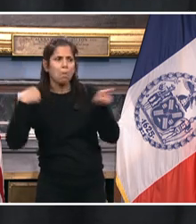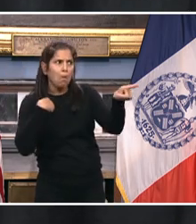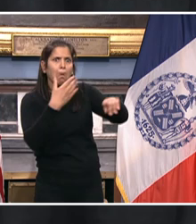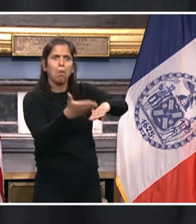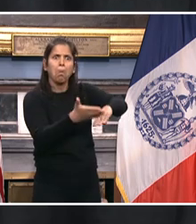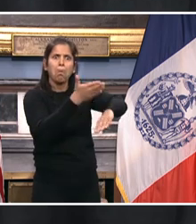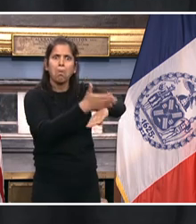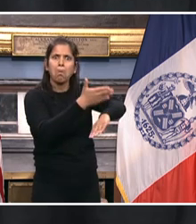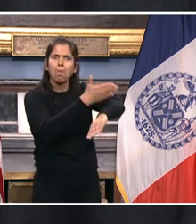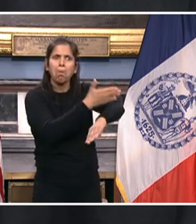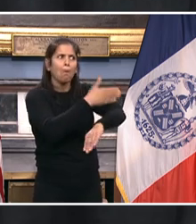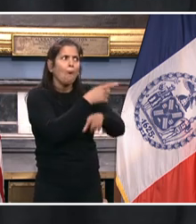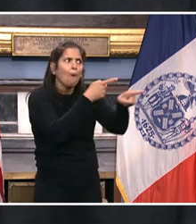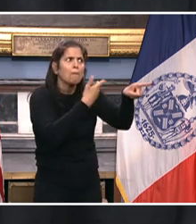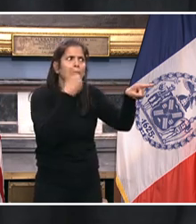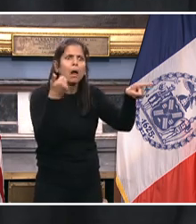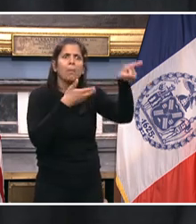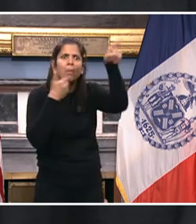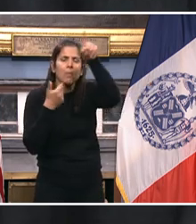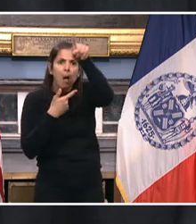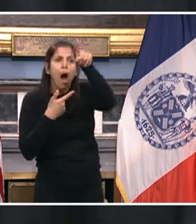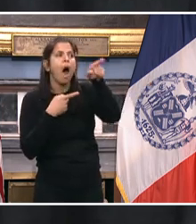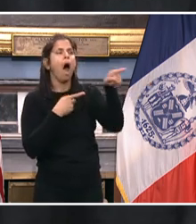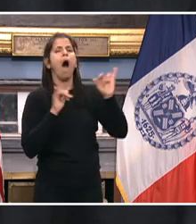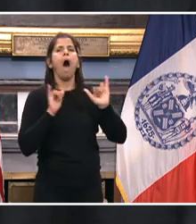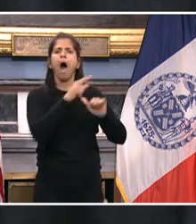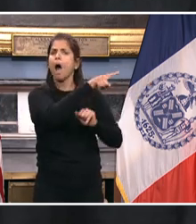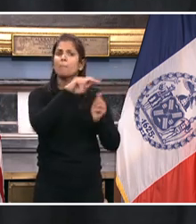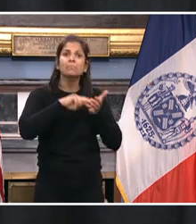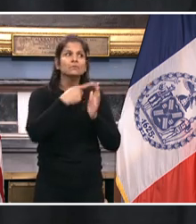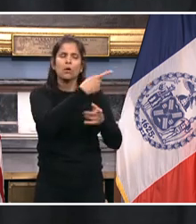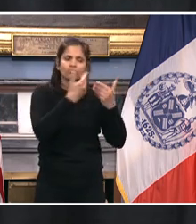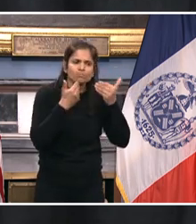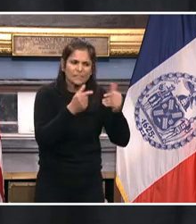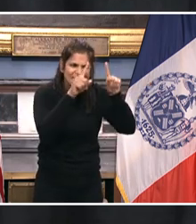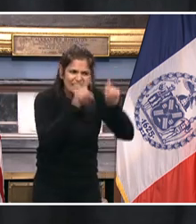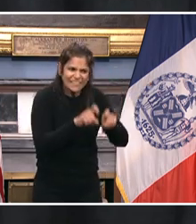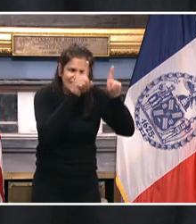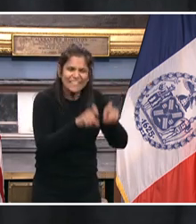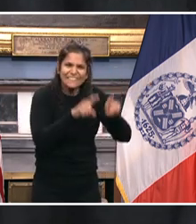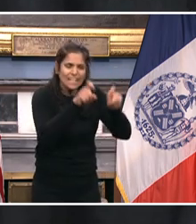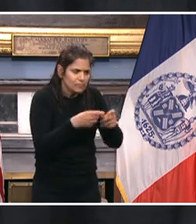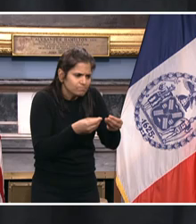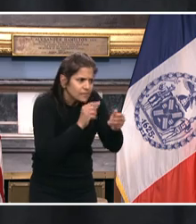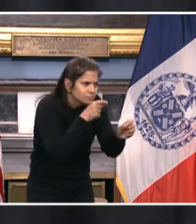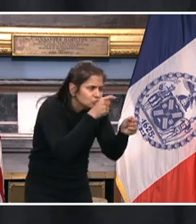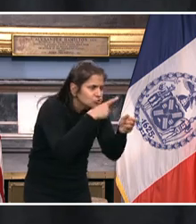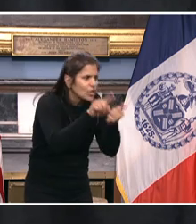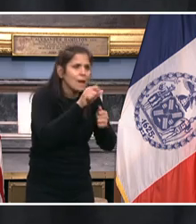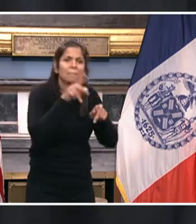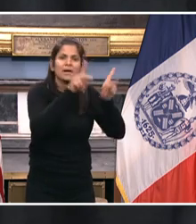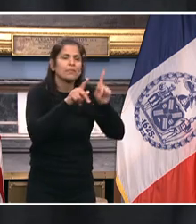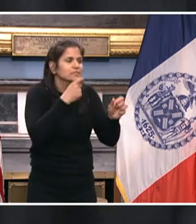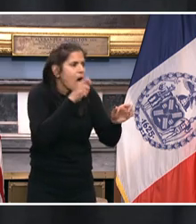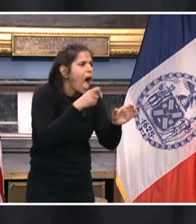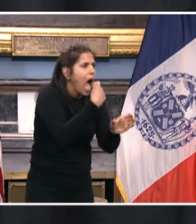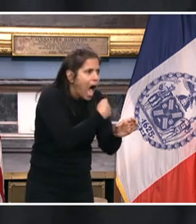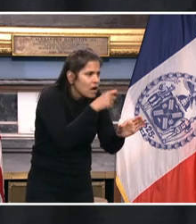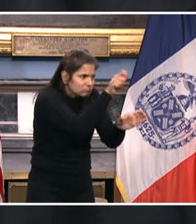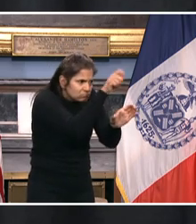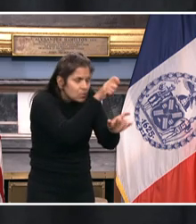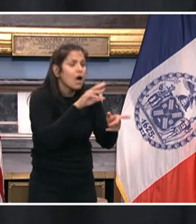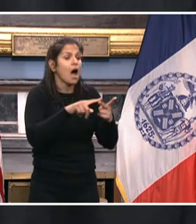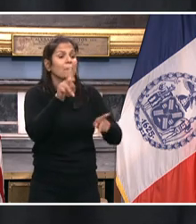people, including people who need to be isolated or people who are trying to figure out if they might have the disease, you want a